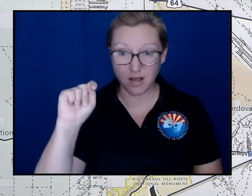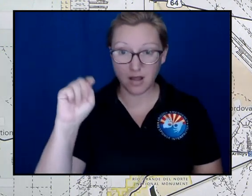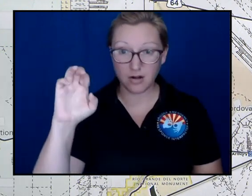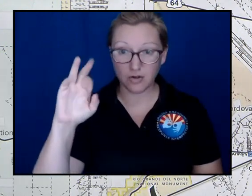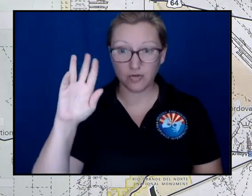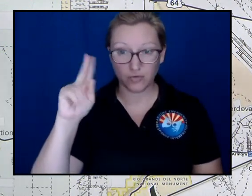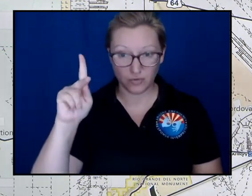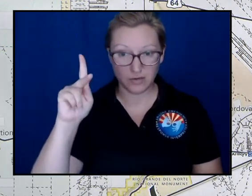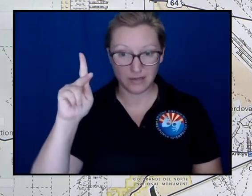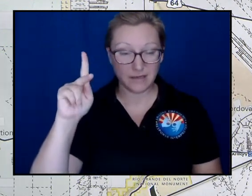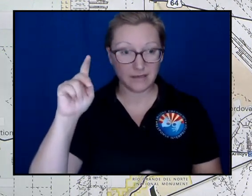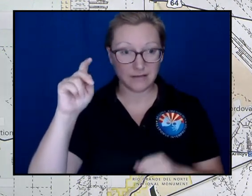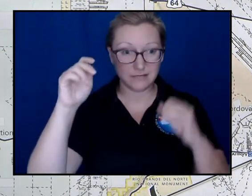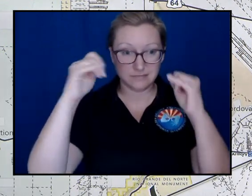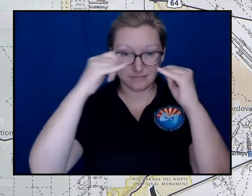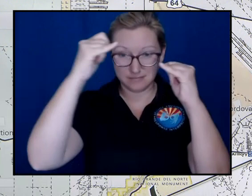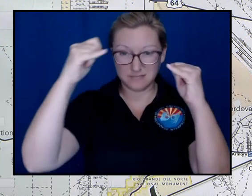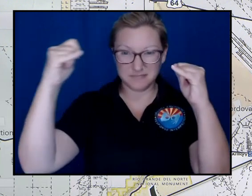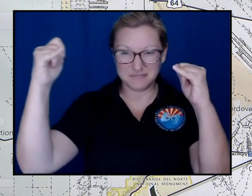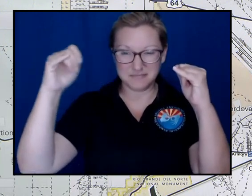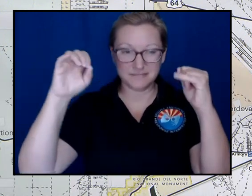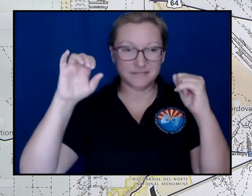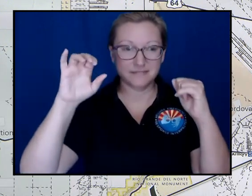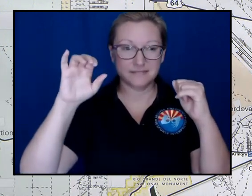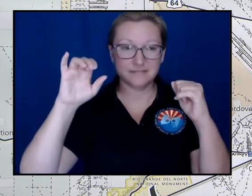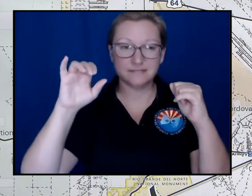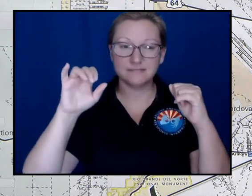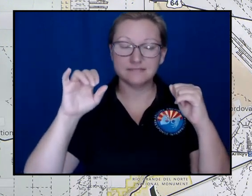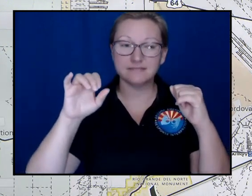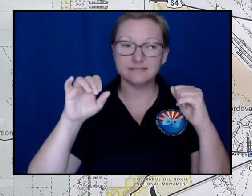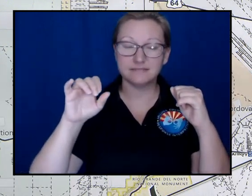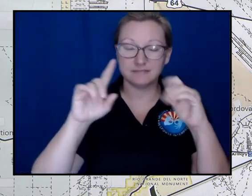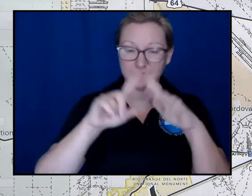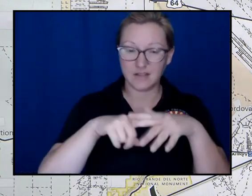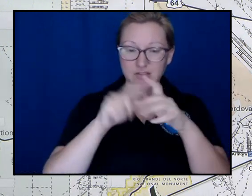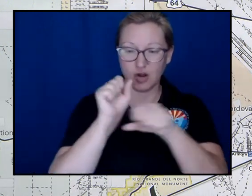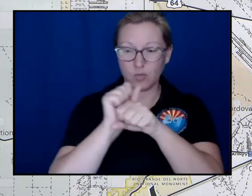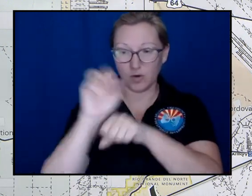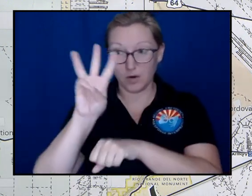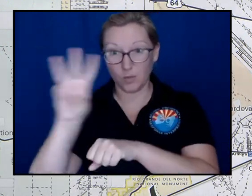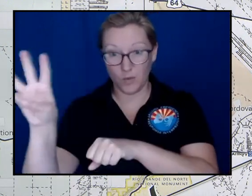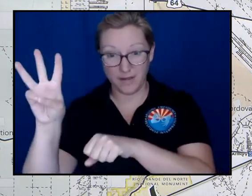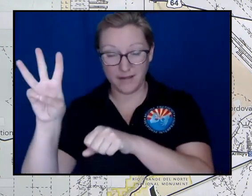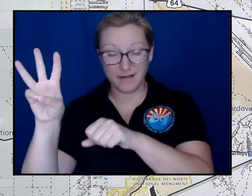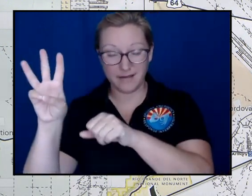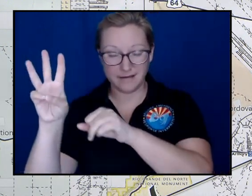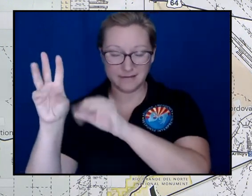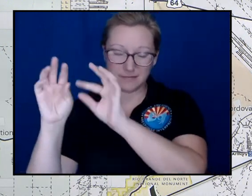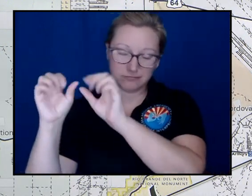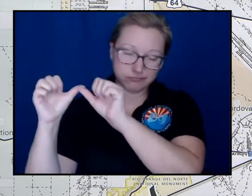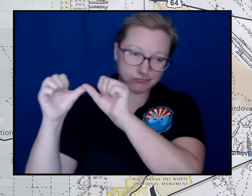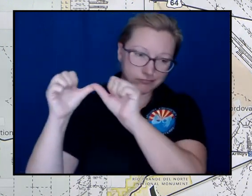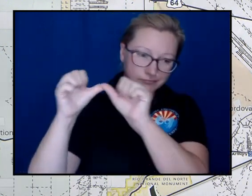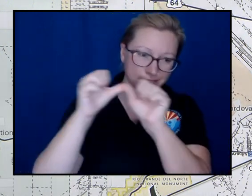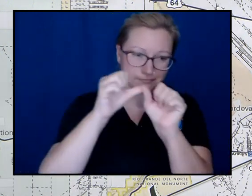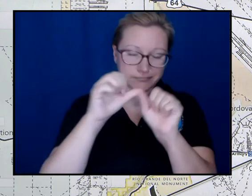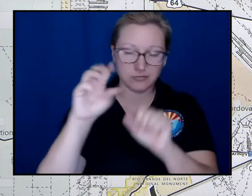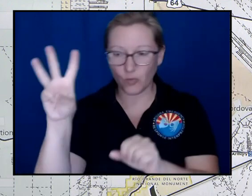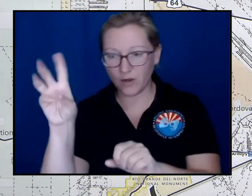they're continuing to work from west to east, starting to repair some of those roads